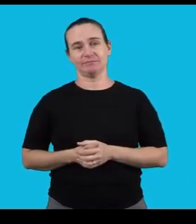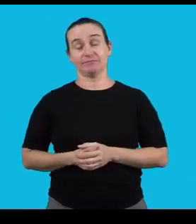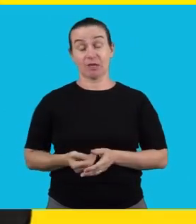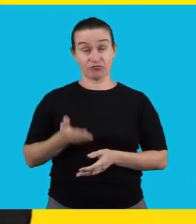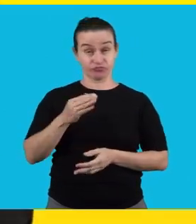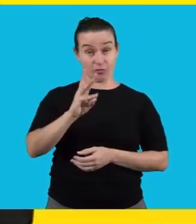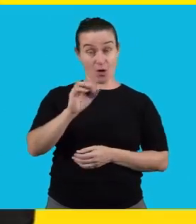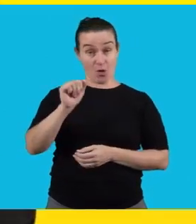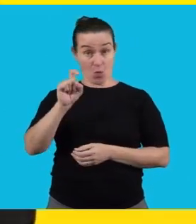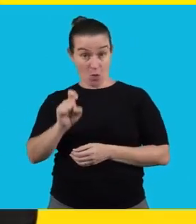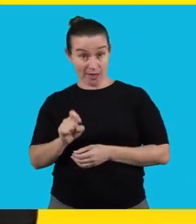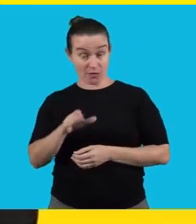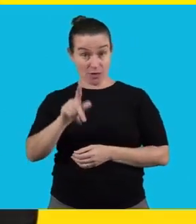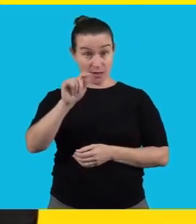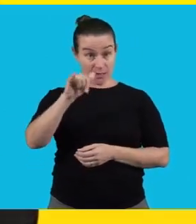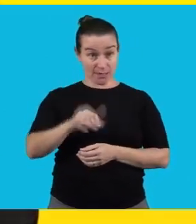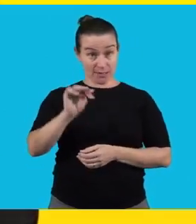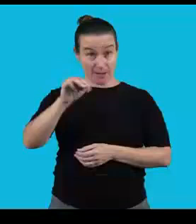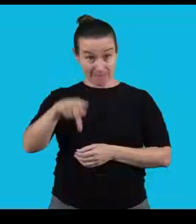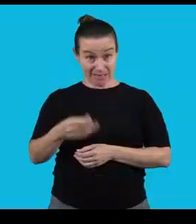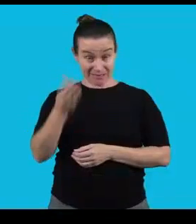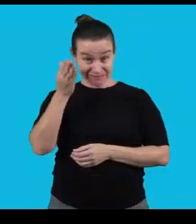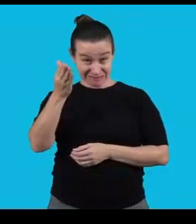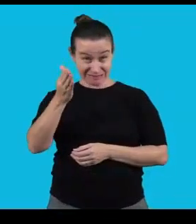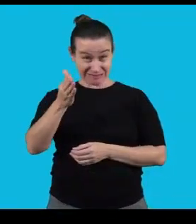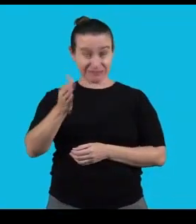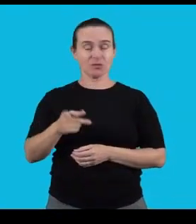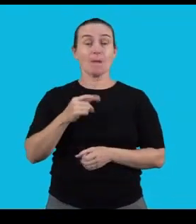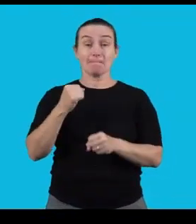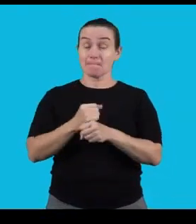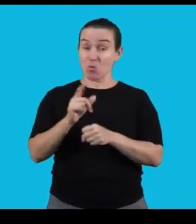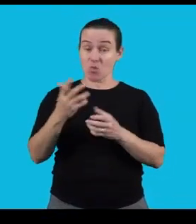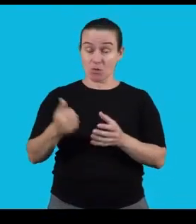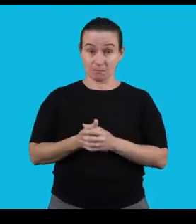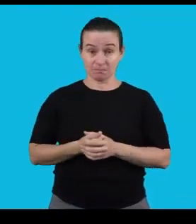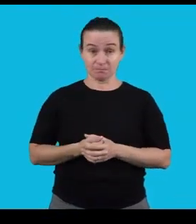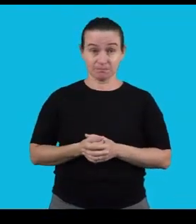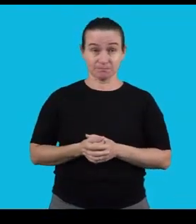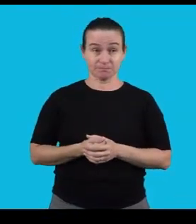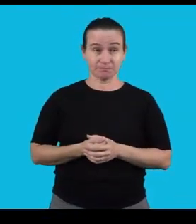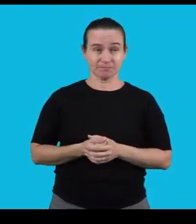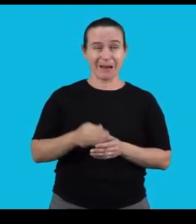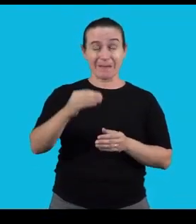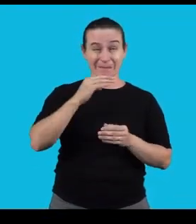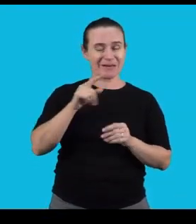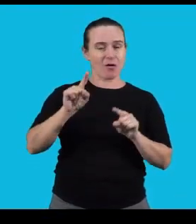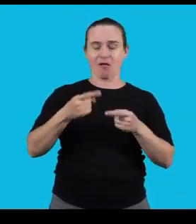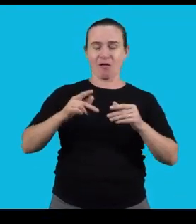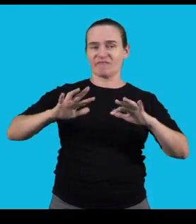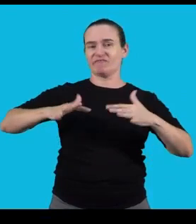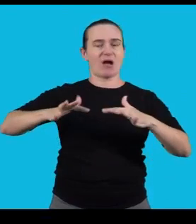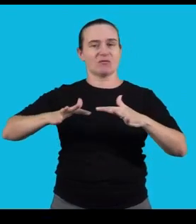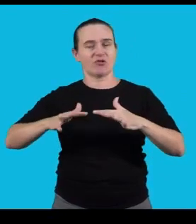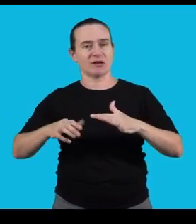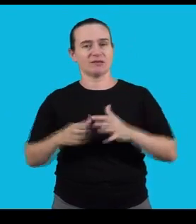The presence of wax on the tympanic, this part of the ear, will make the tympanic membrane not